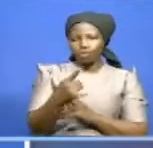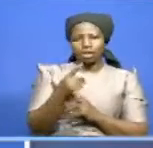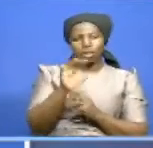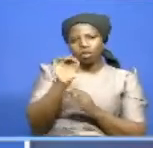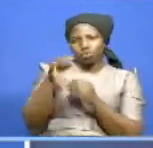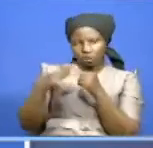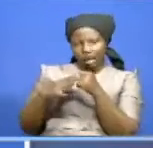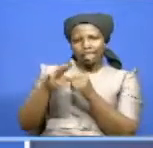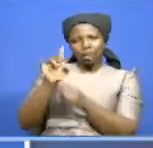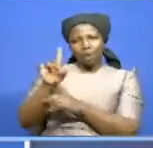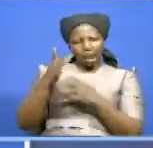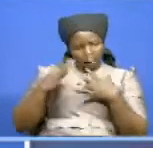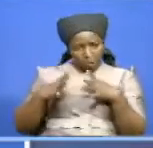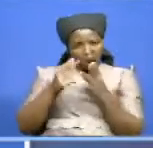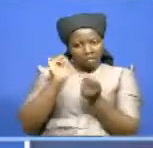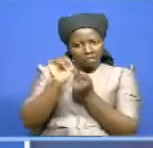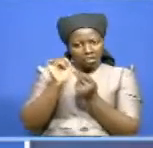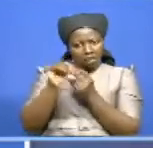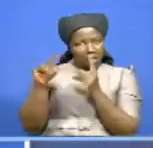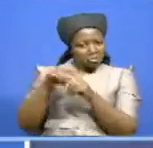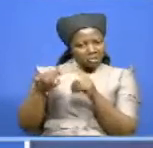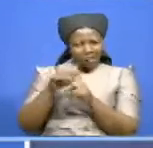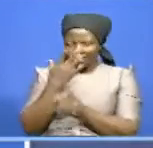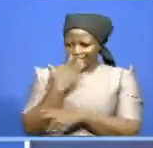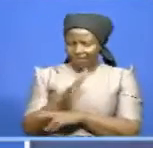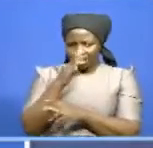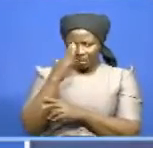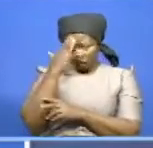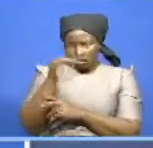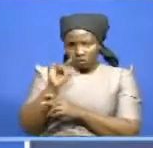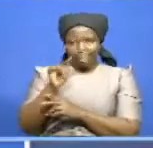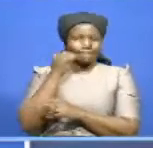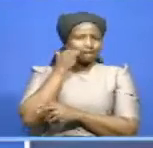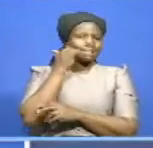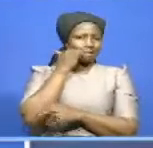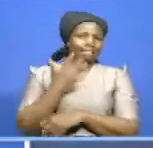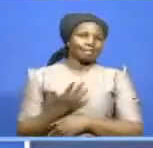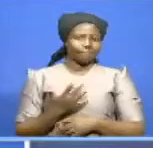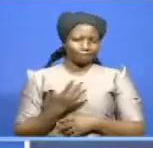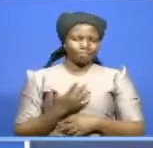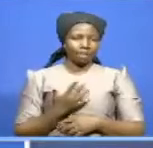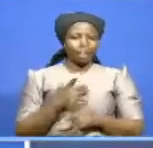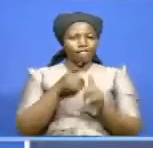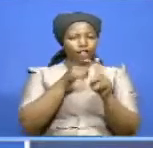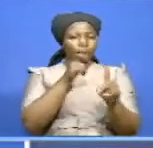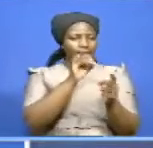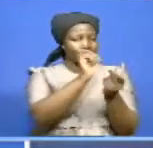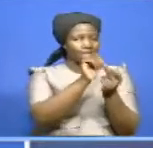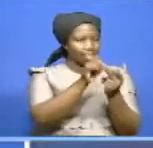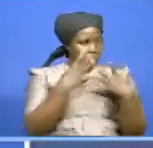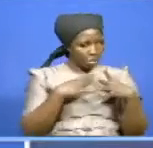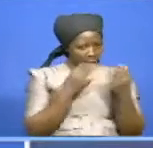1,091 people have tested positive to the disease from a sample size